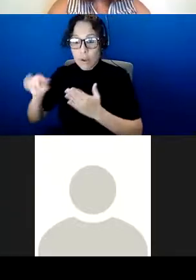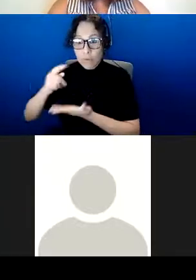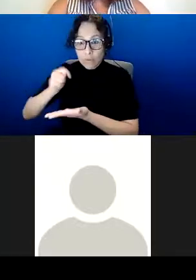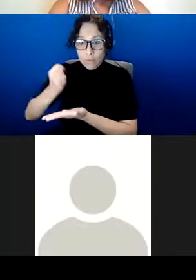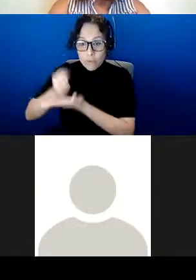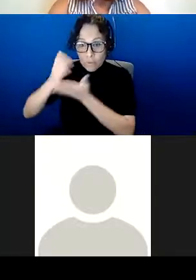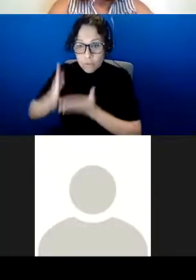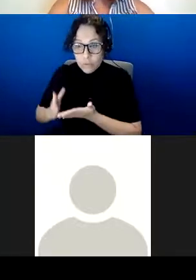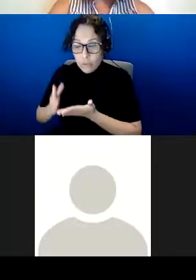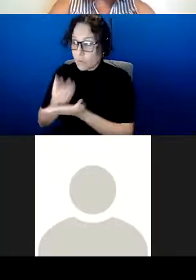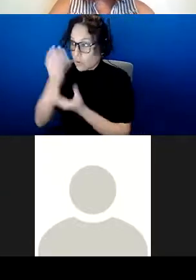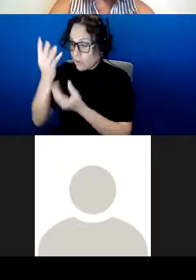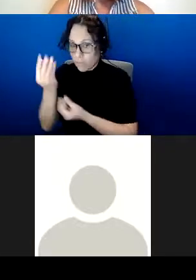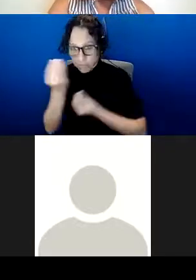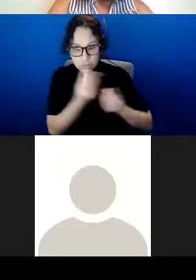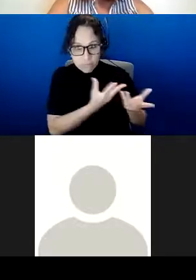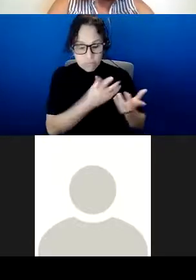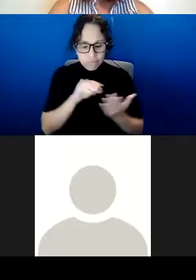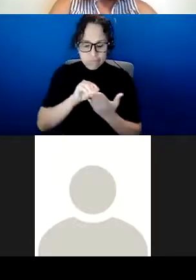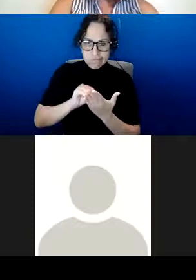the schools are listed here.